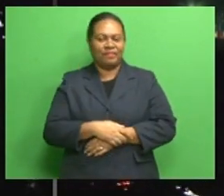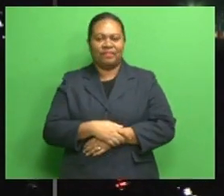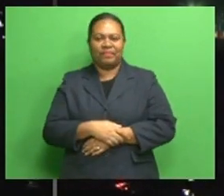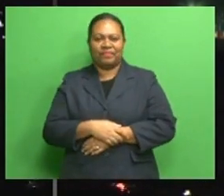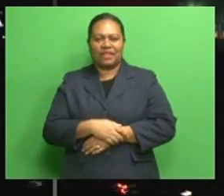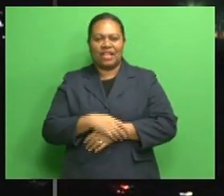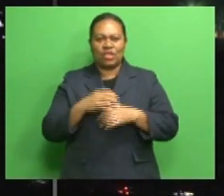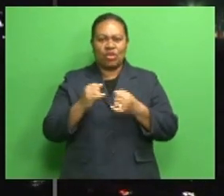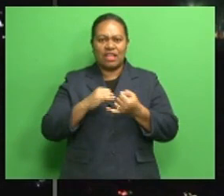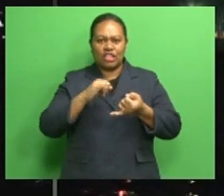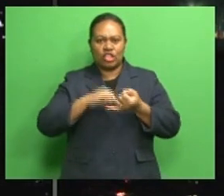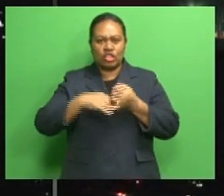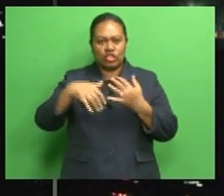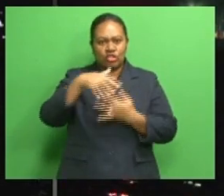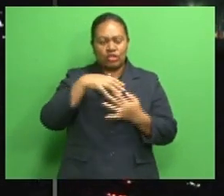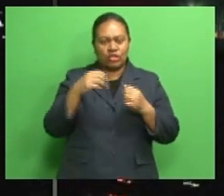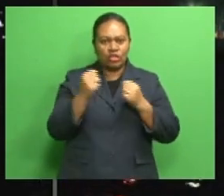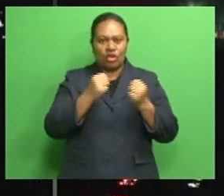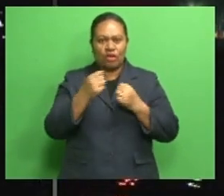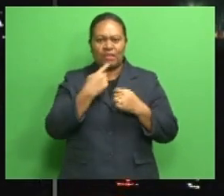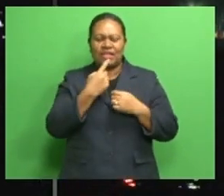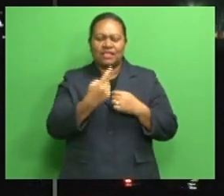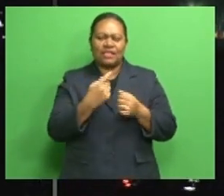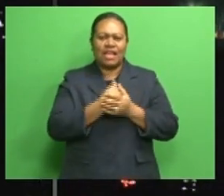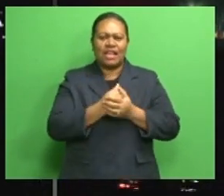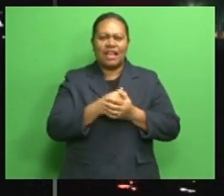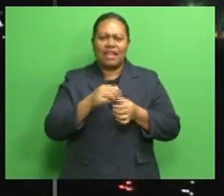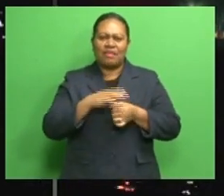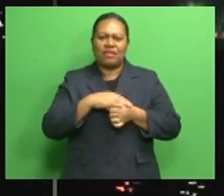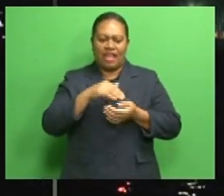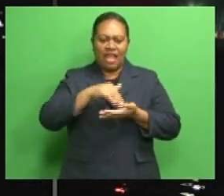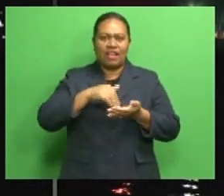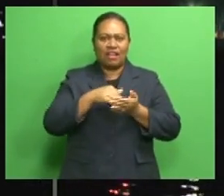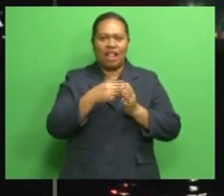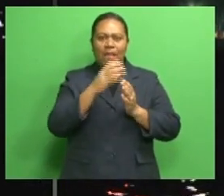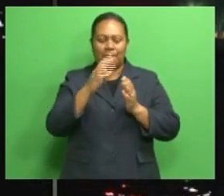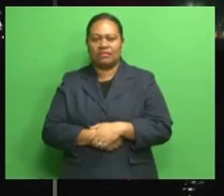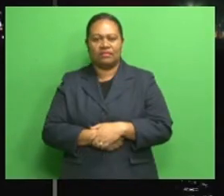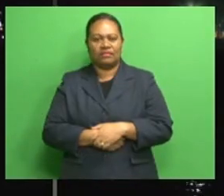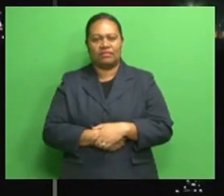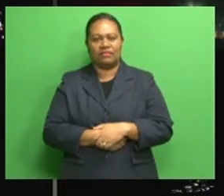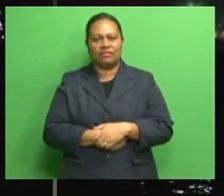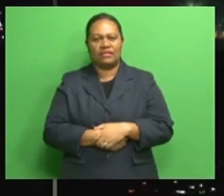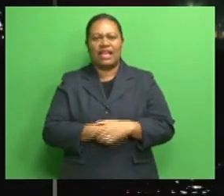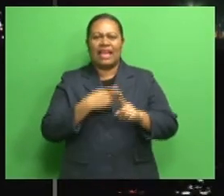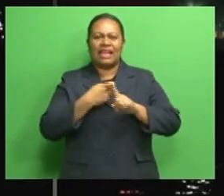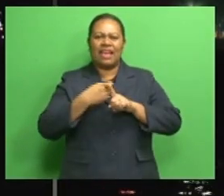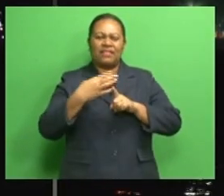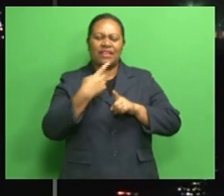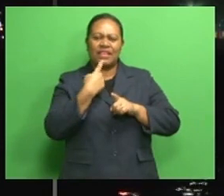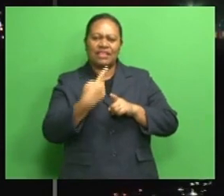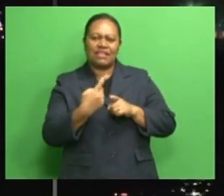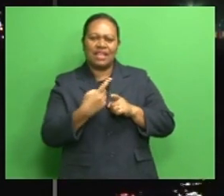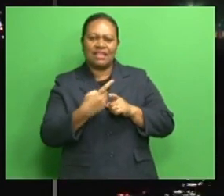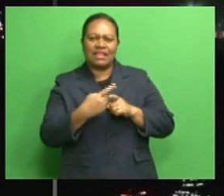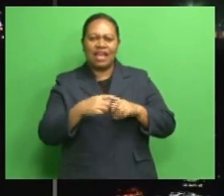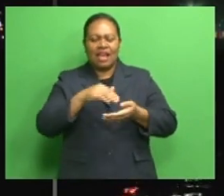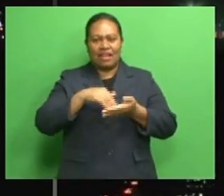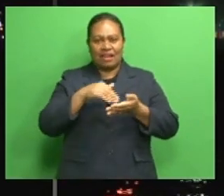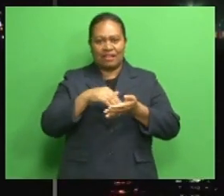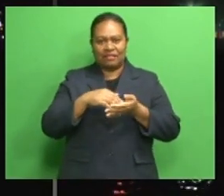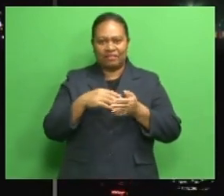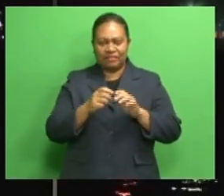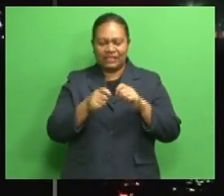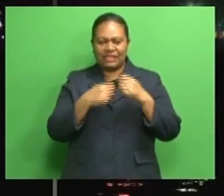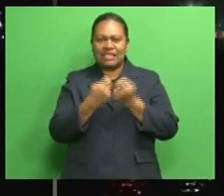Storm nailed a solid 56 win to claim fourth spot in the NRL ladder after round 7. Kaiviti Silktails rugby league team today